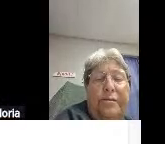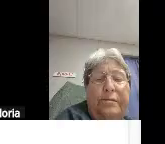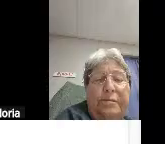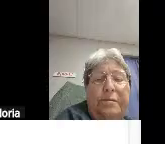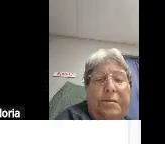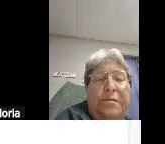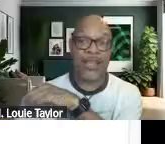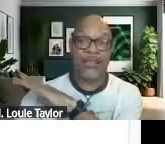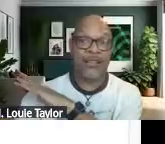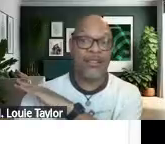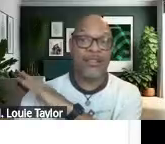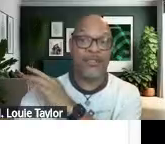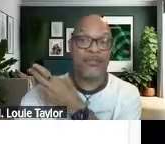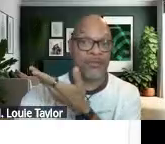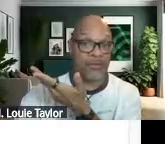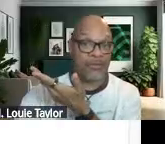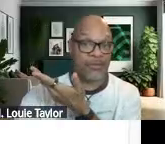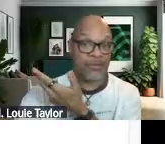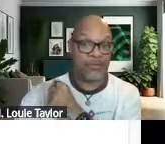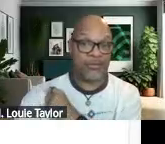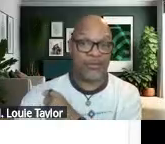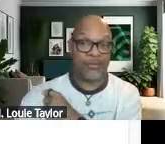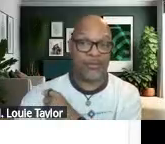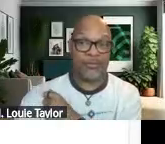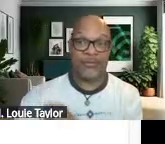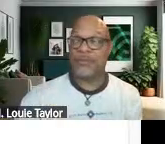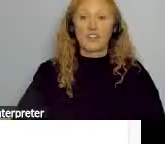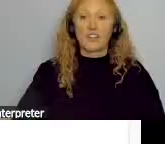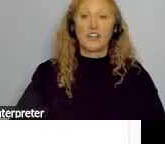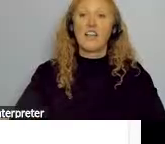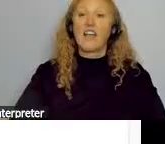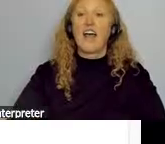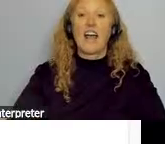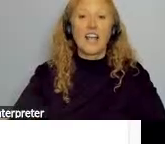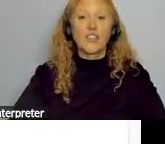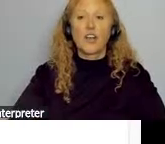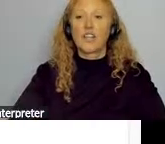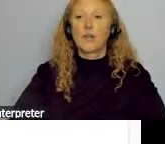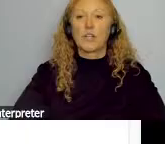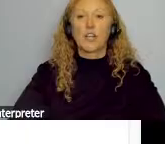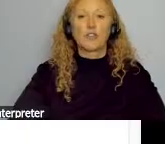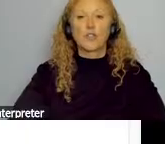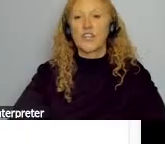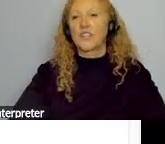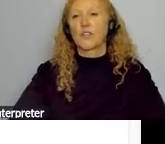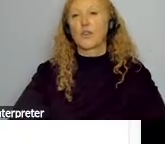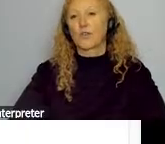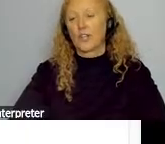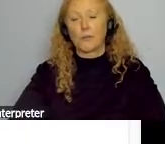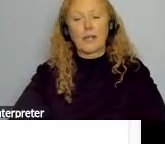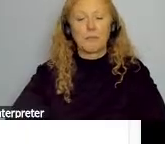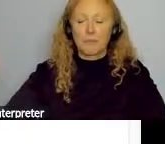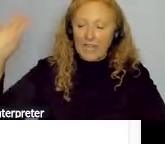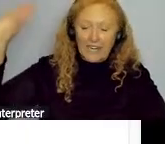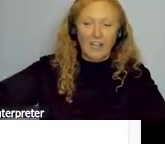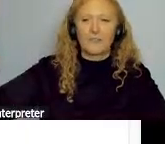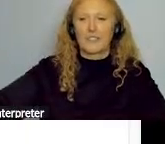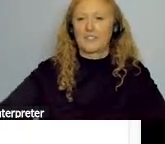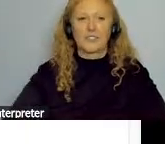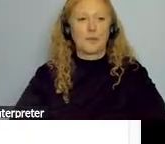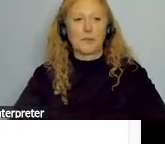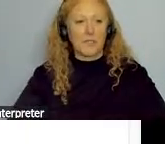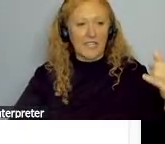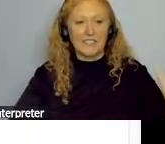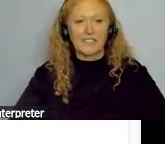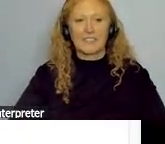cool. All right. That's very, very, very clear. I thought it would go straight to the main office